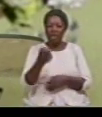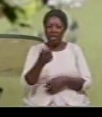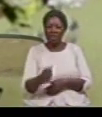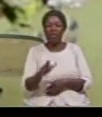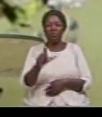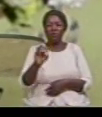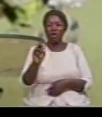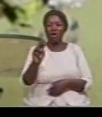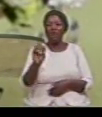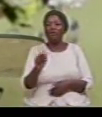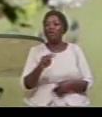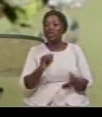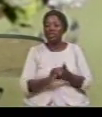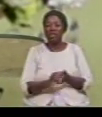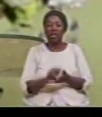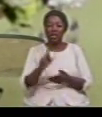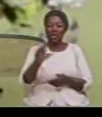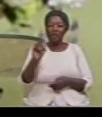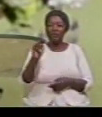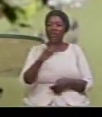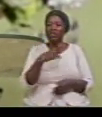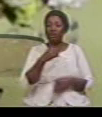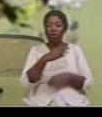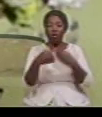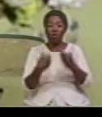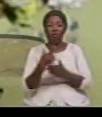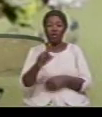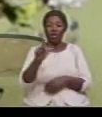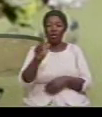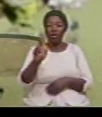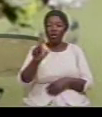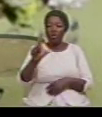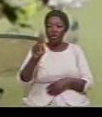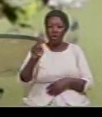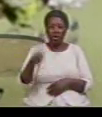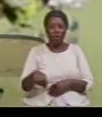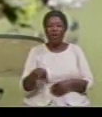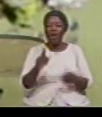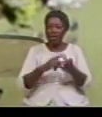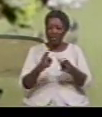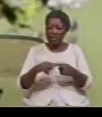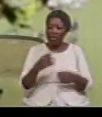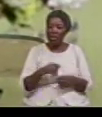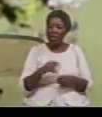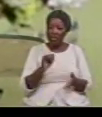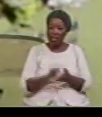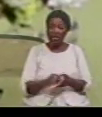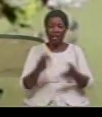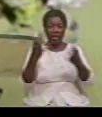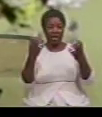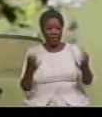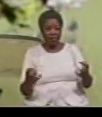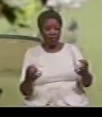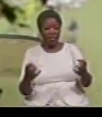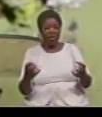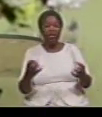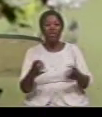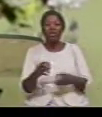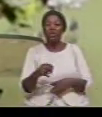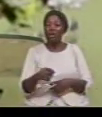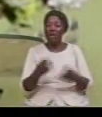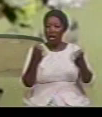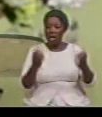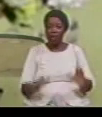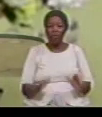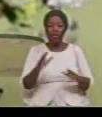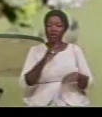whole lump. Number four, leprosy causes loss of sensitivity. Lepers do not feel